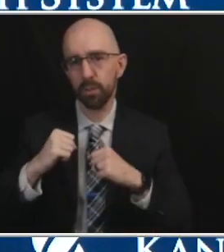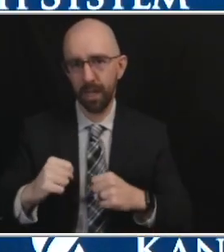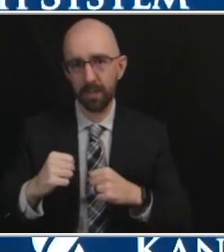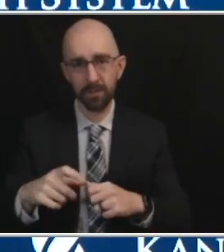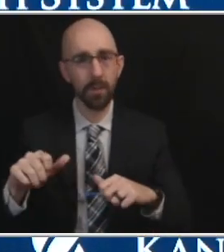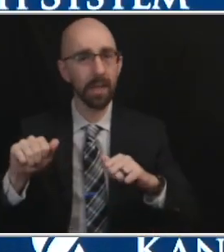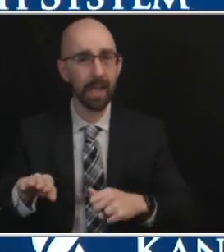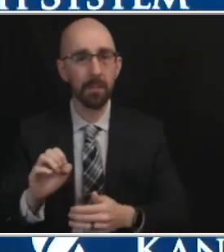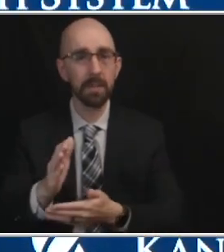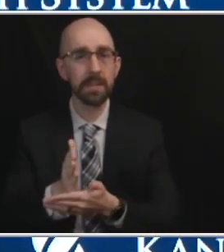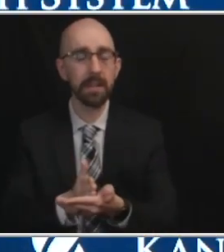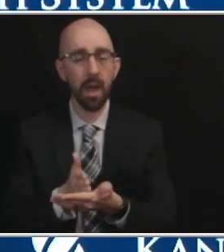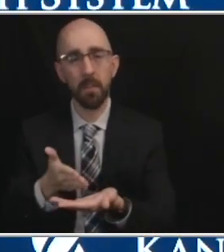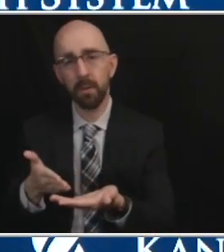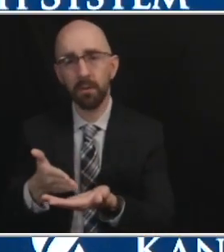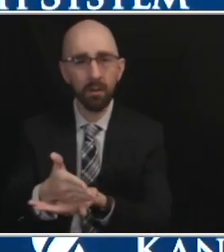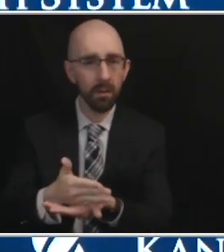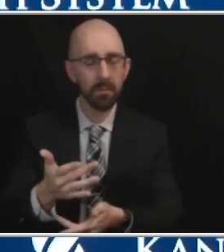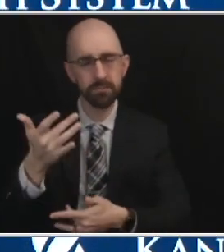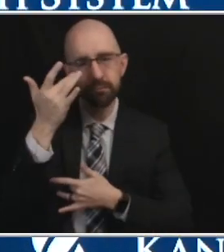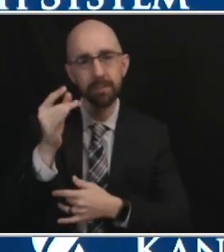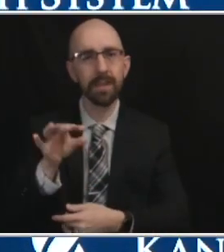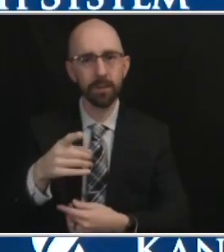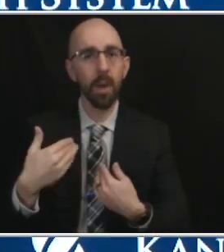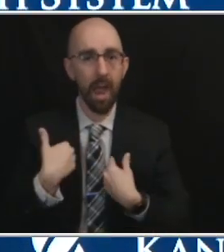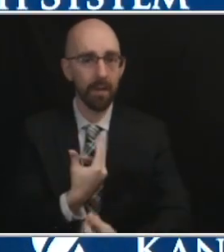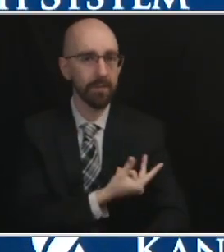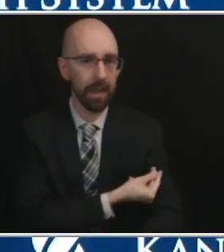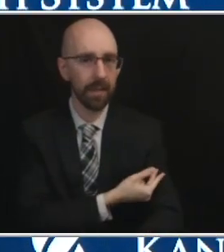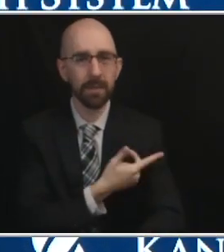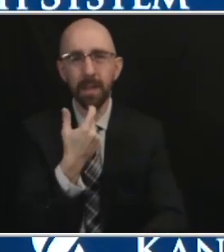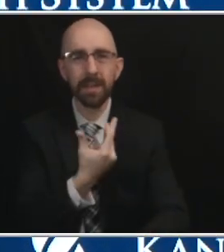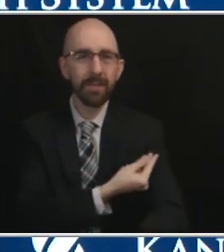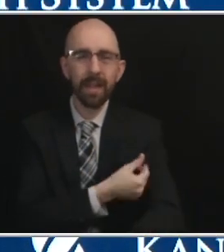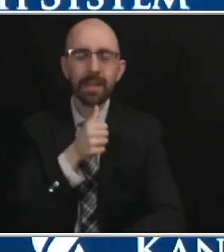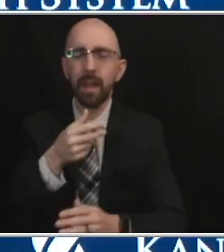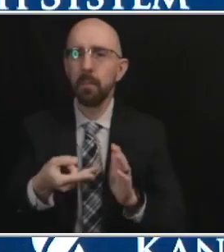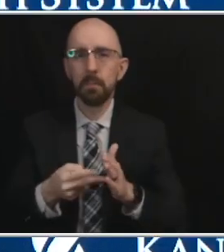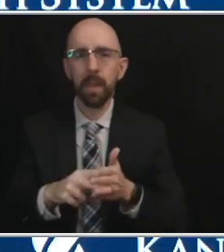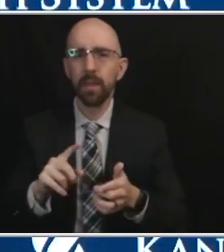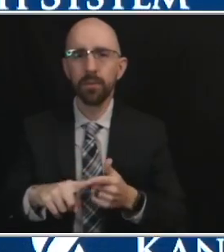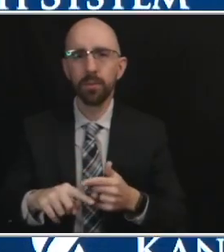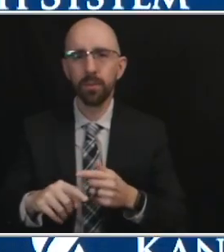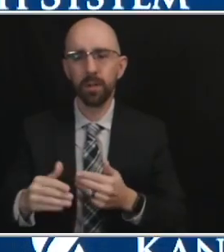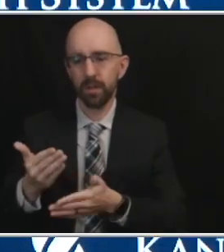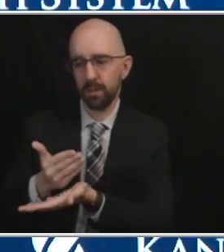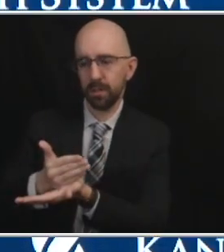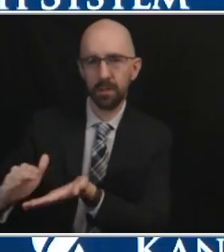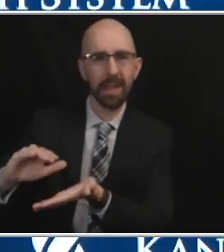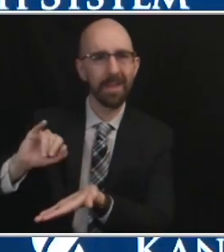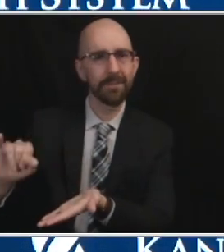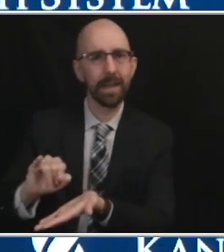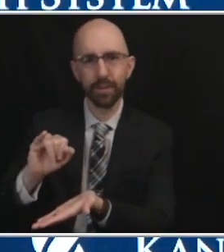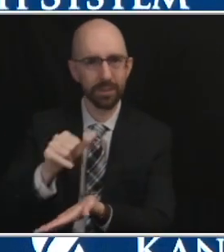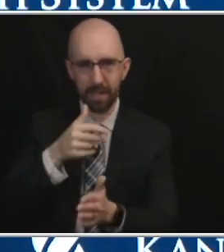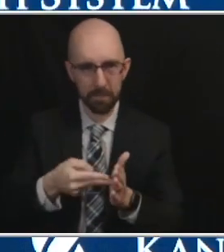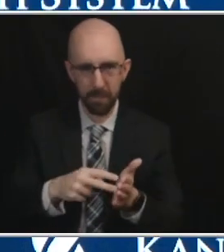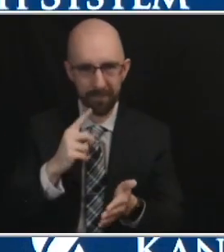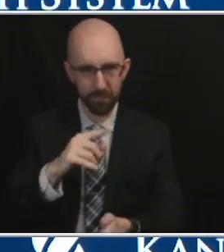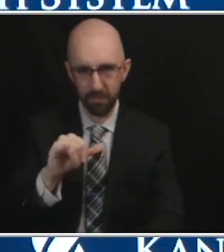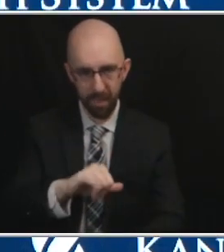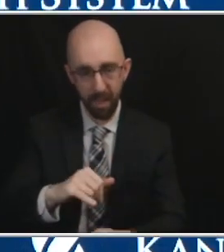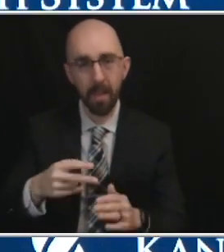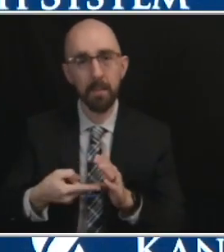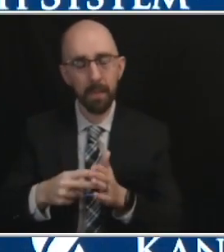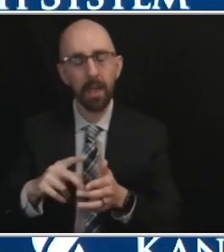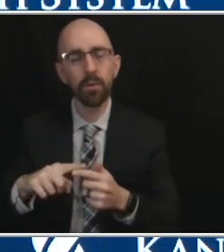breakthrough cases even if you do have the vaccine, because the vaccine is not meant to protect against infection. It is meant to protect against disease